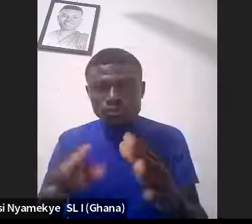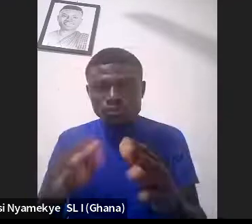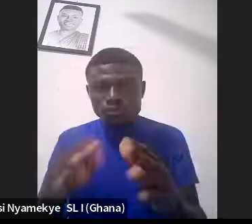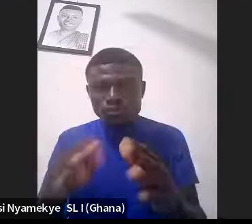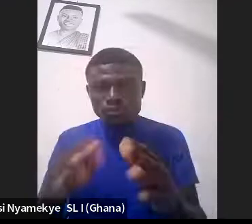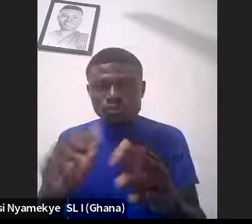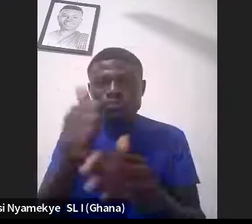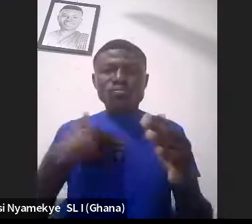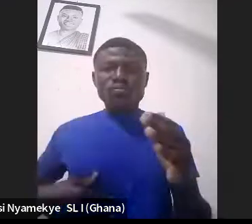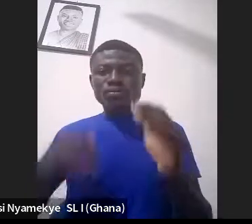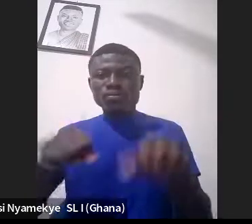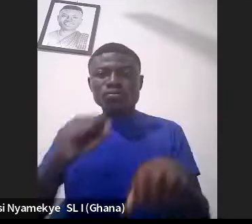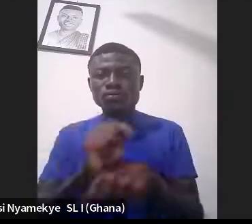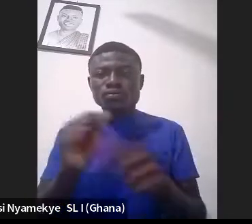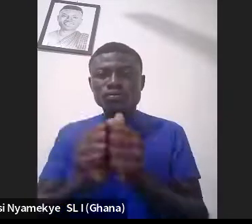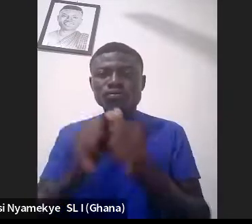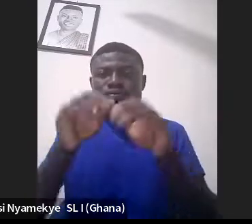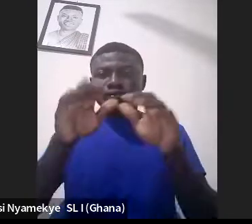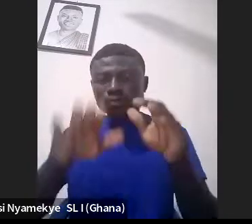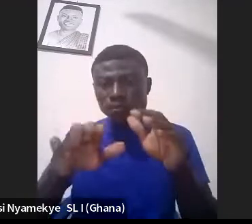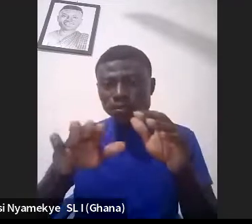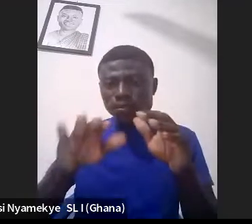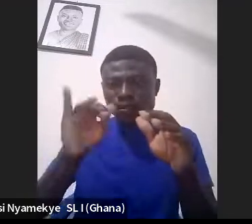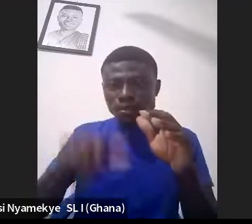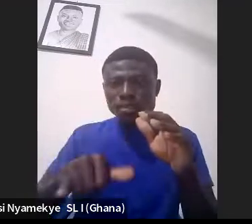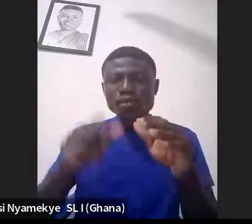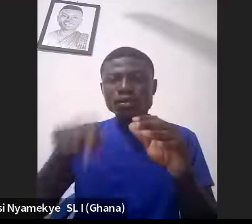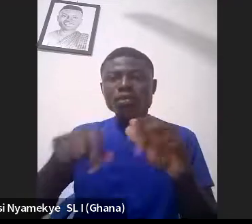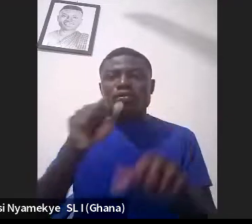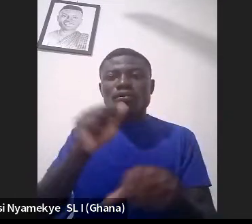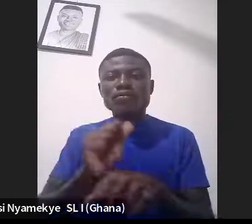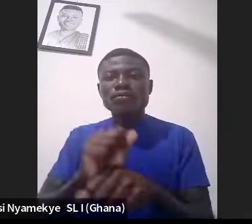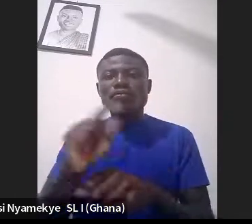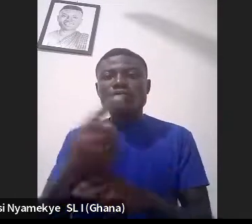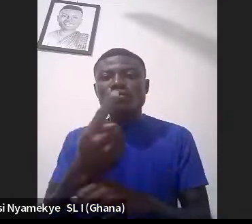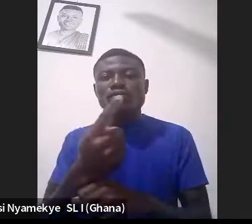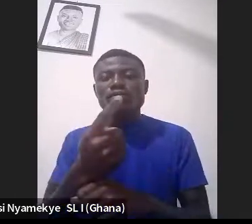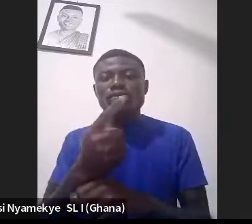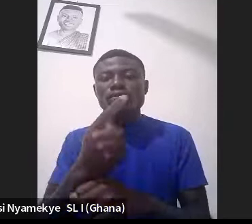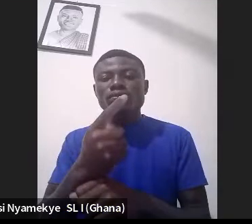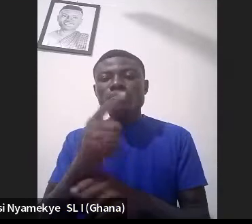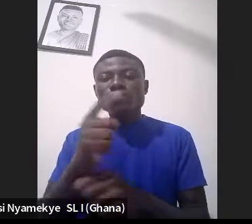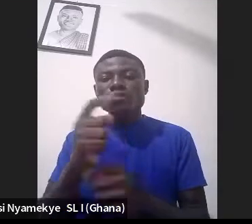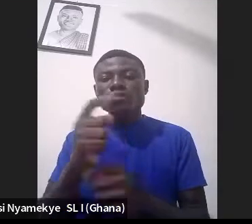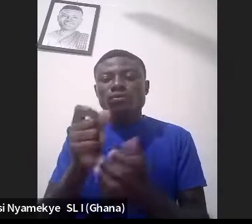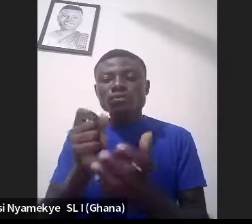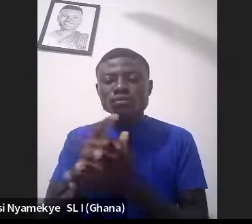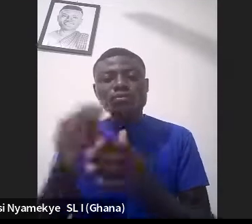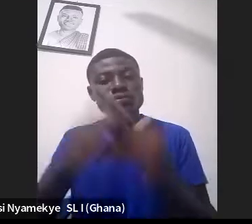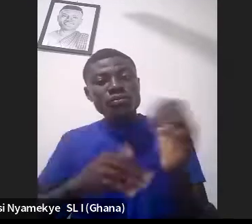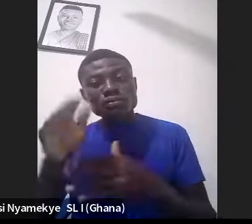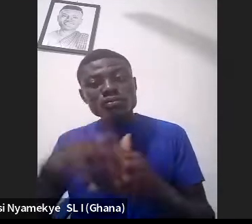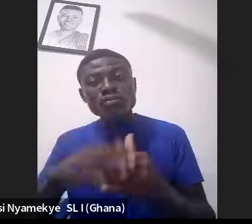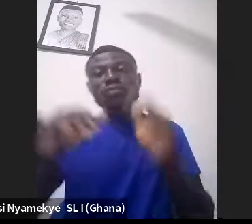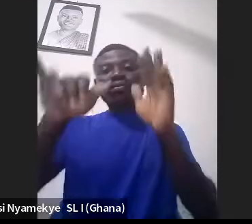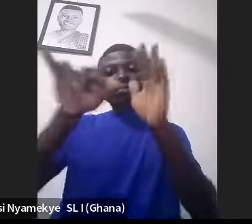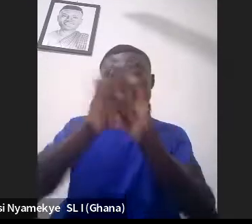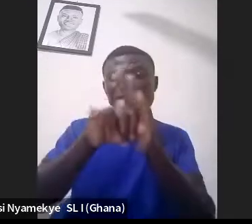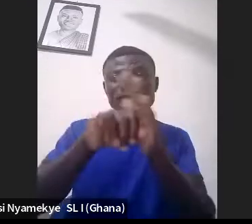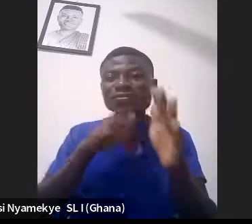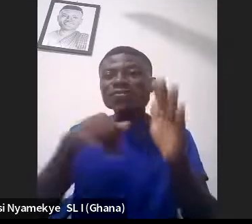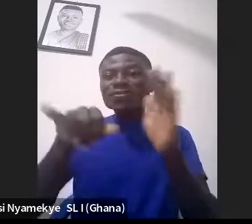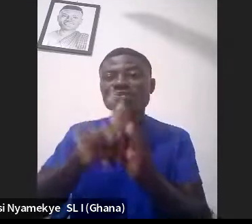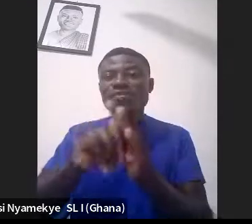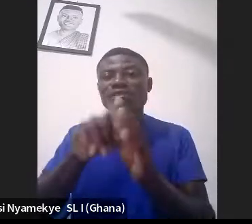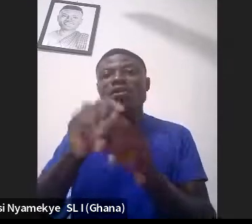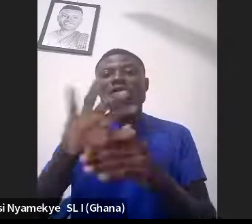with your child, that would be my number one message to take away today. Regardless of a diagnosis, those kids,